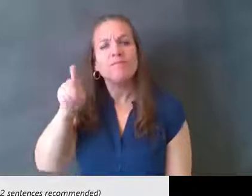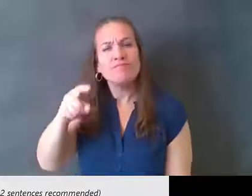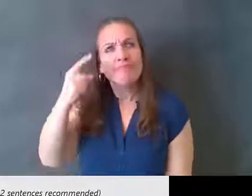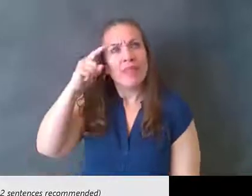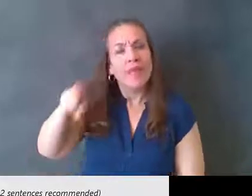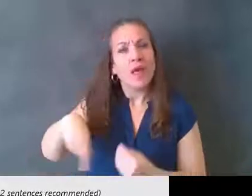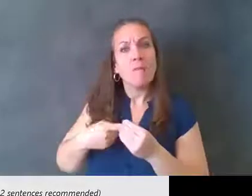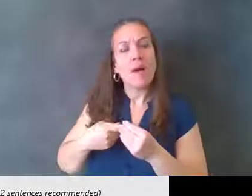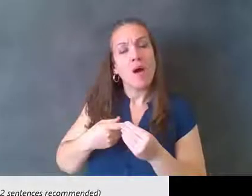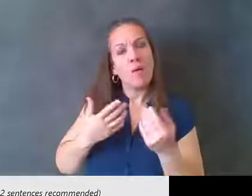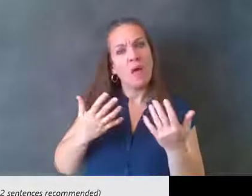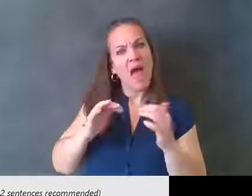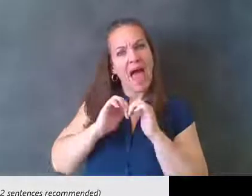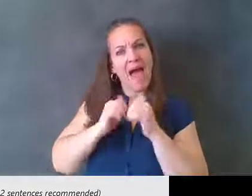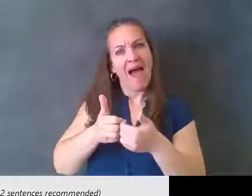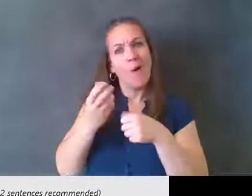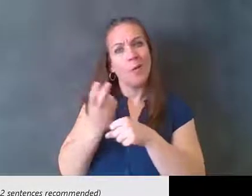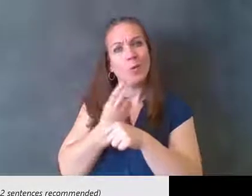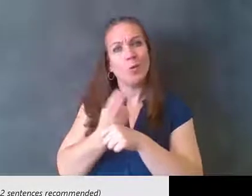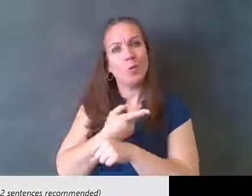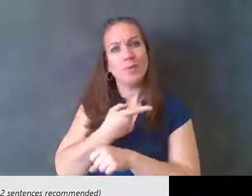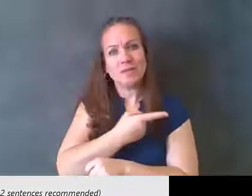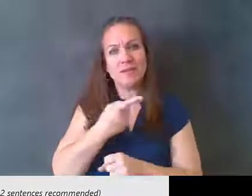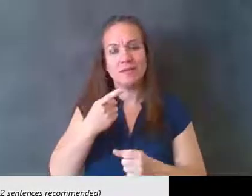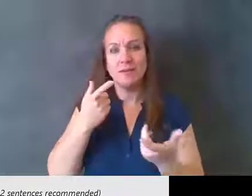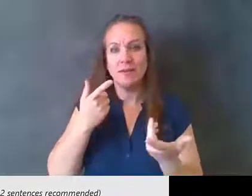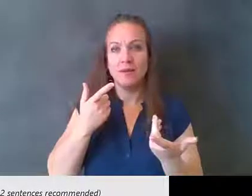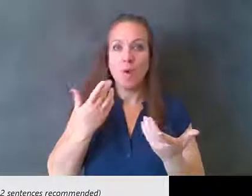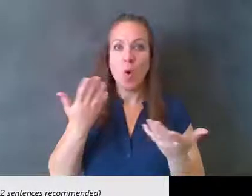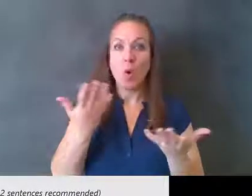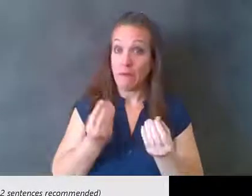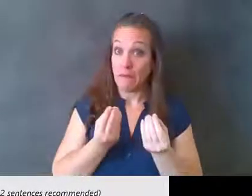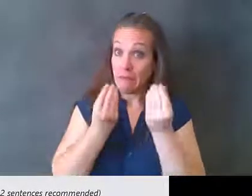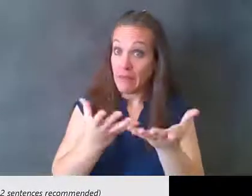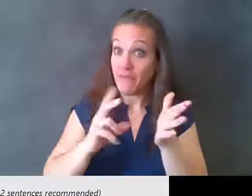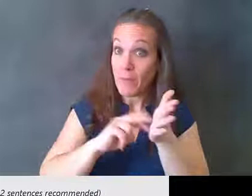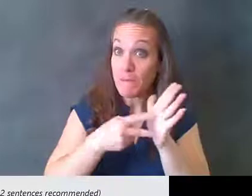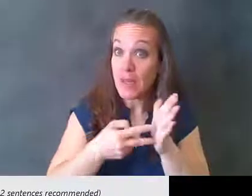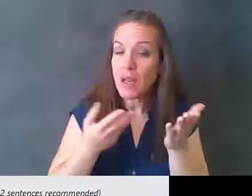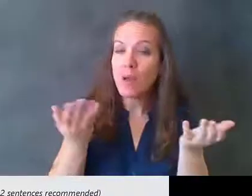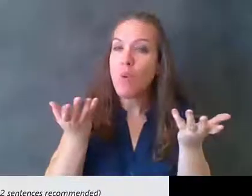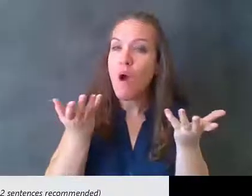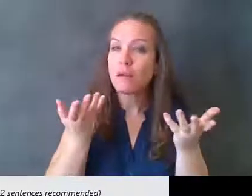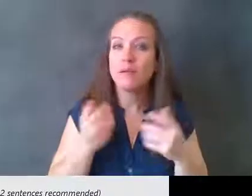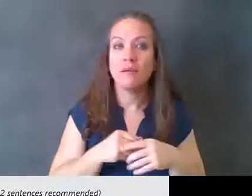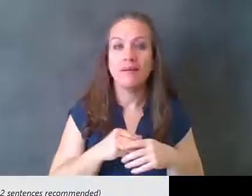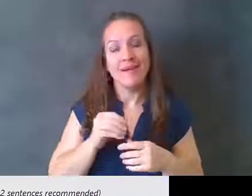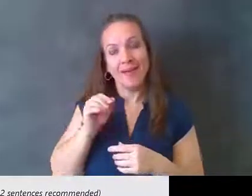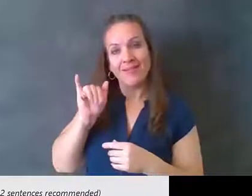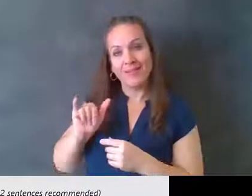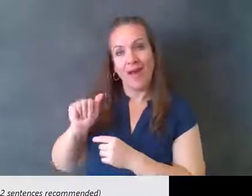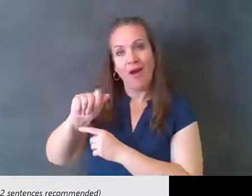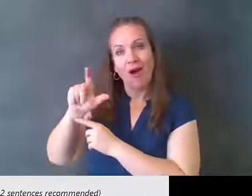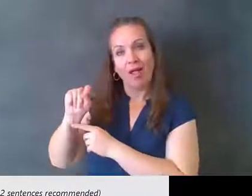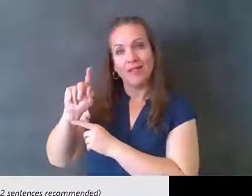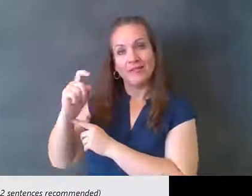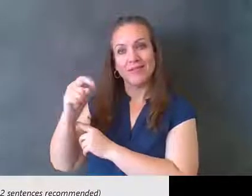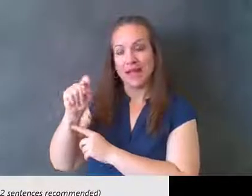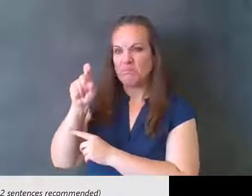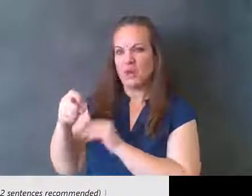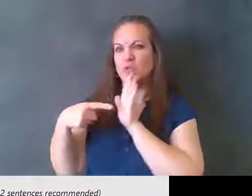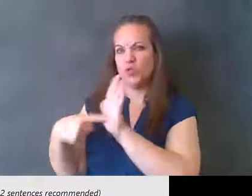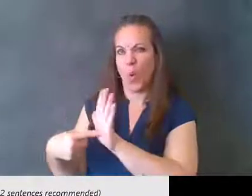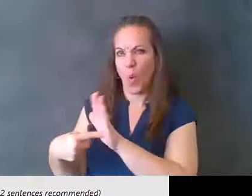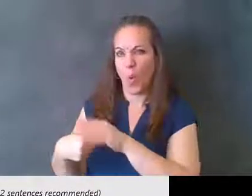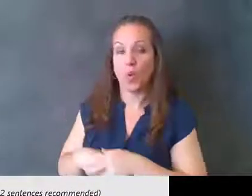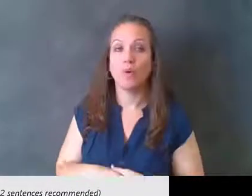the visual in your document is, what meaning is it conveying, and that's what we need the alt text to be. So if this